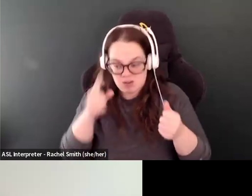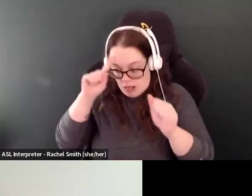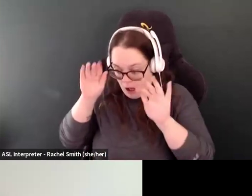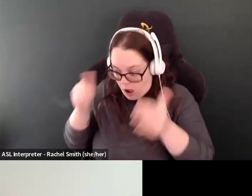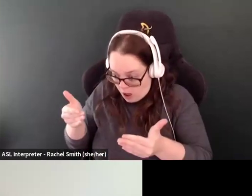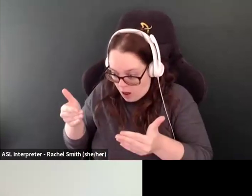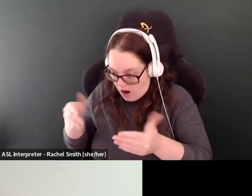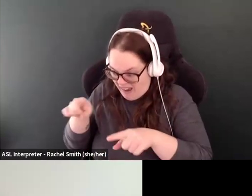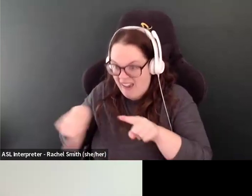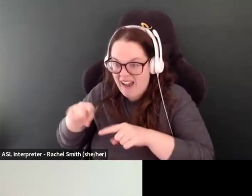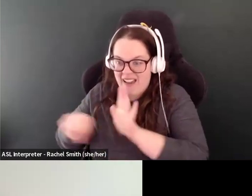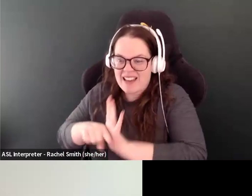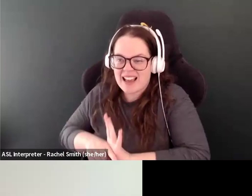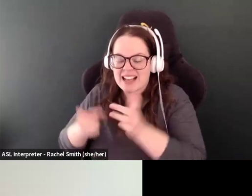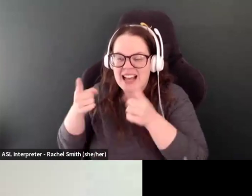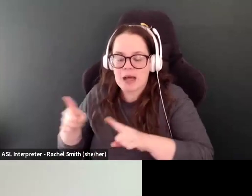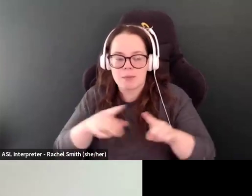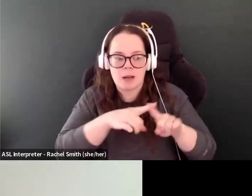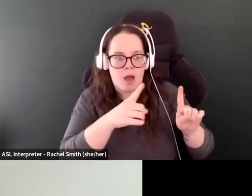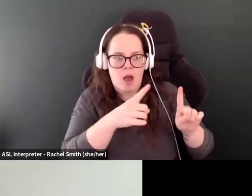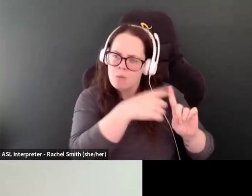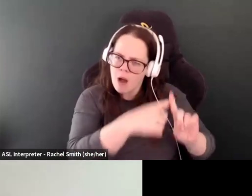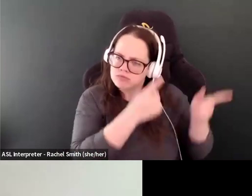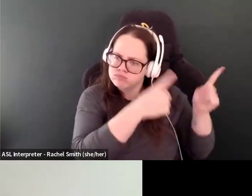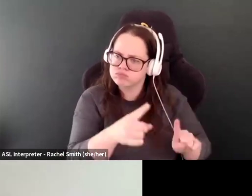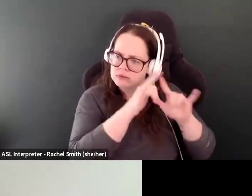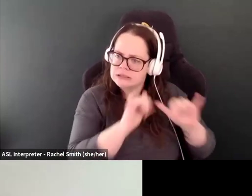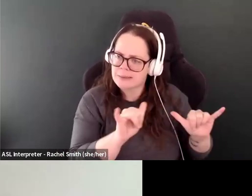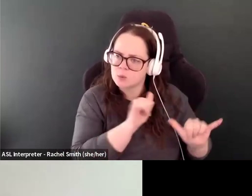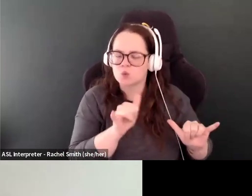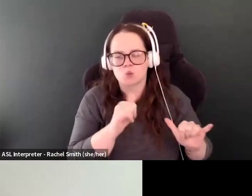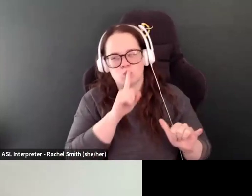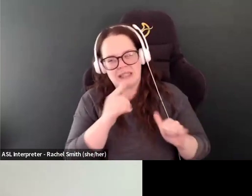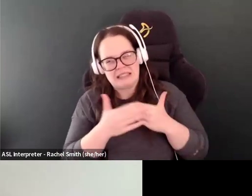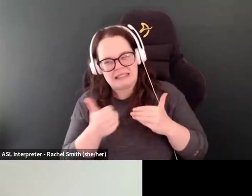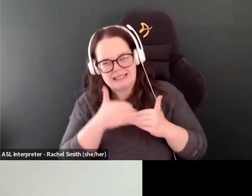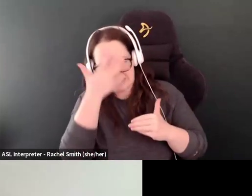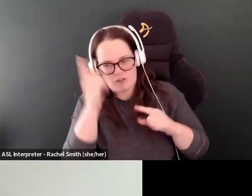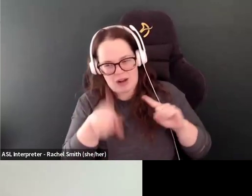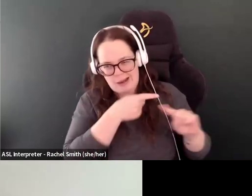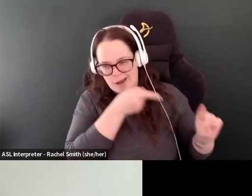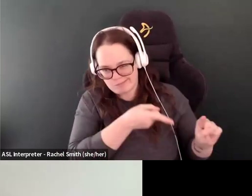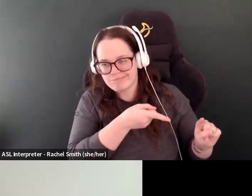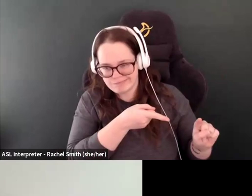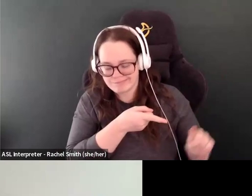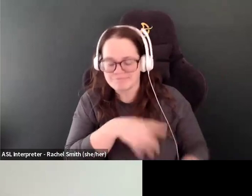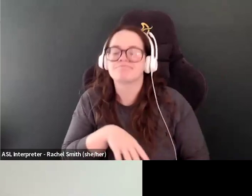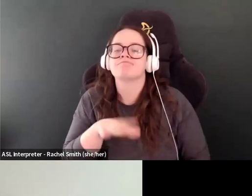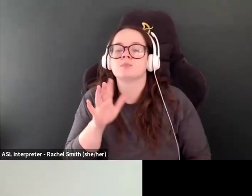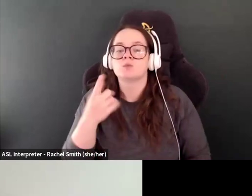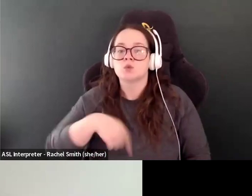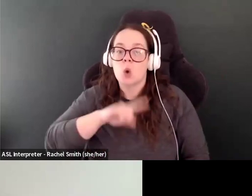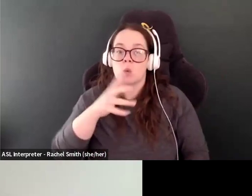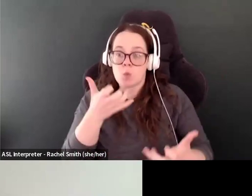are actually different. So really excited to be sort of focused on what Tooshar teed up for us, the legislative action that we want to